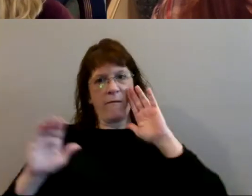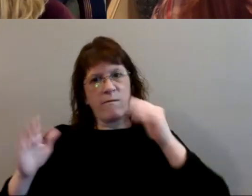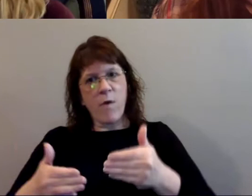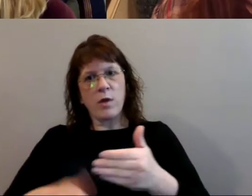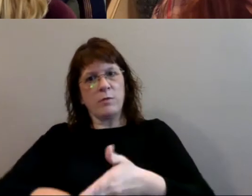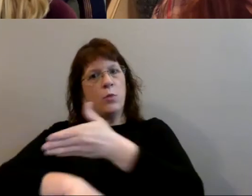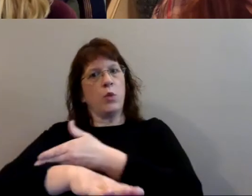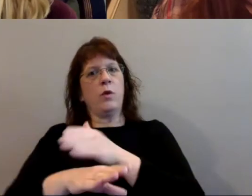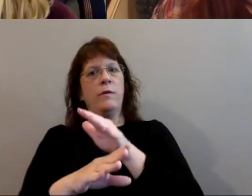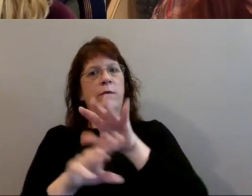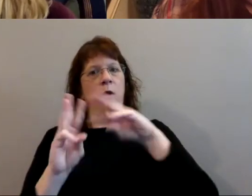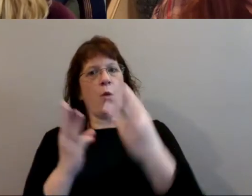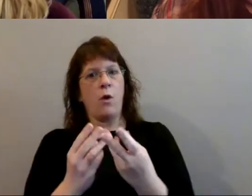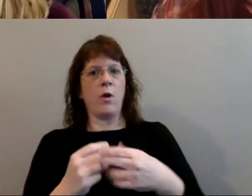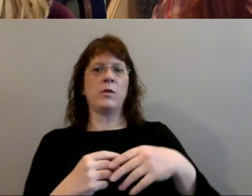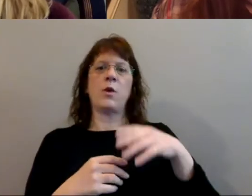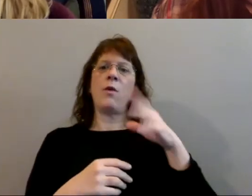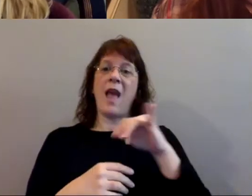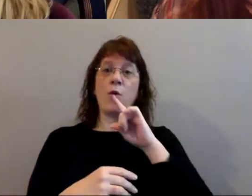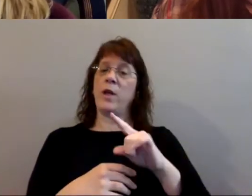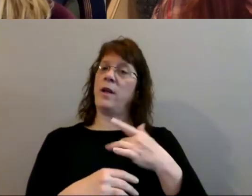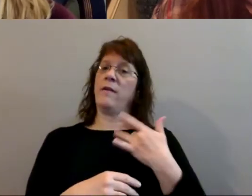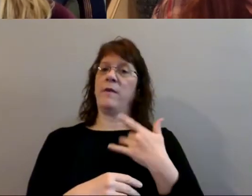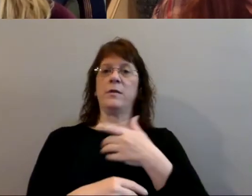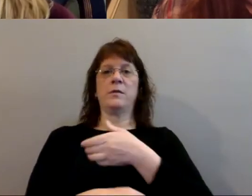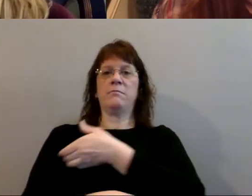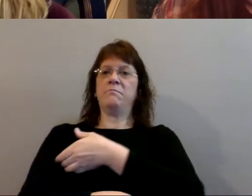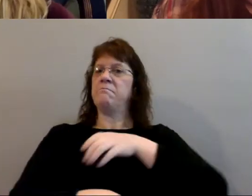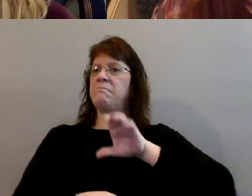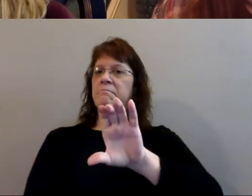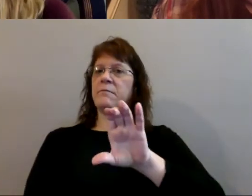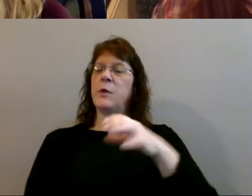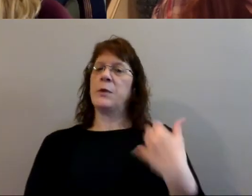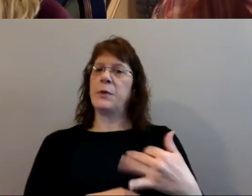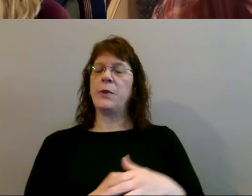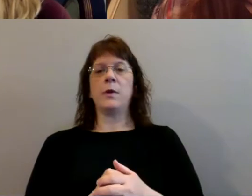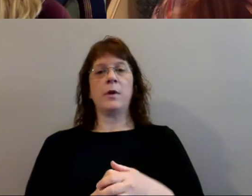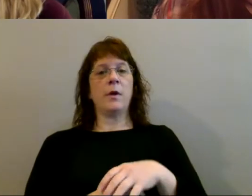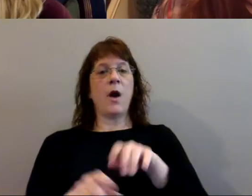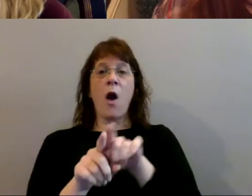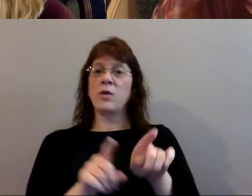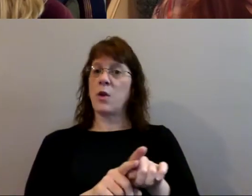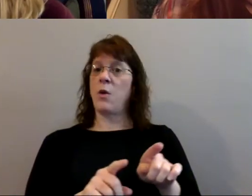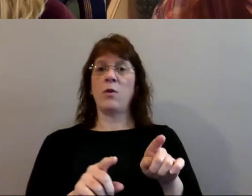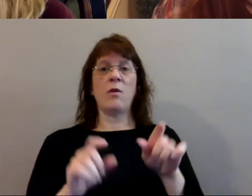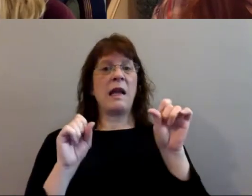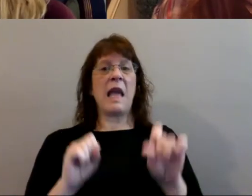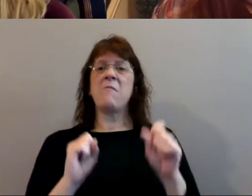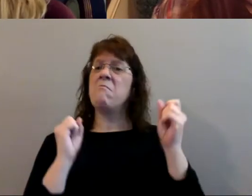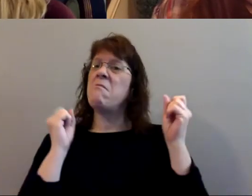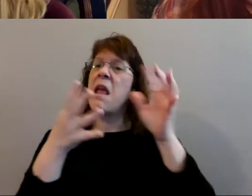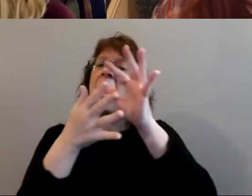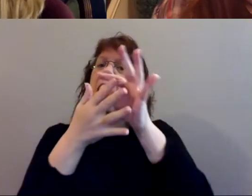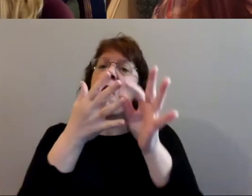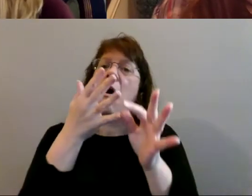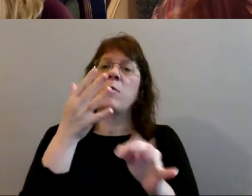super empowering and exciting to be around. I also love that I can, like, the world's my oyster. I can think about a